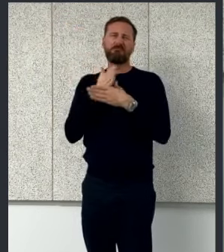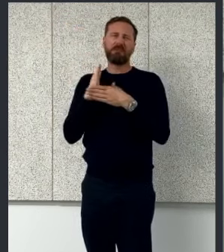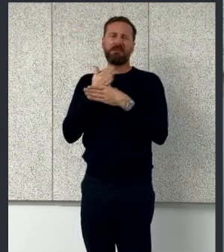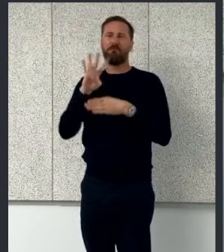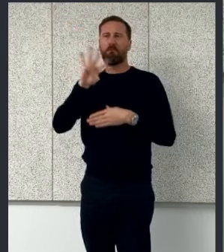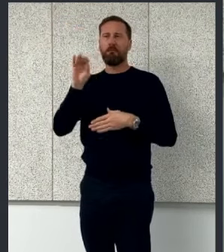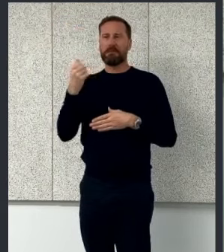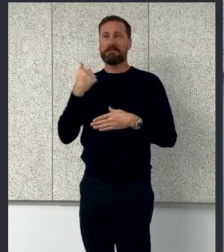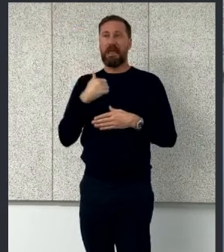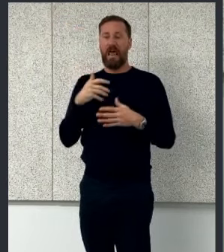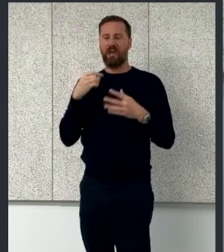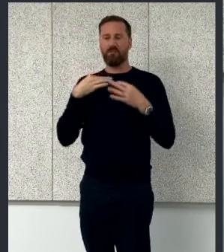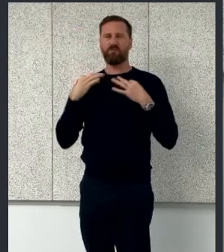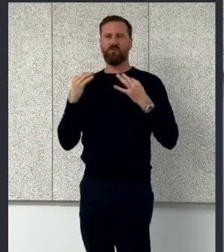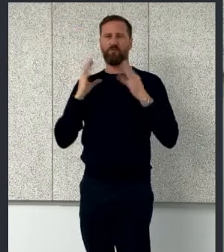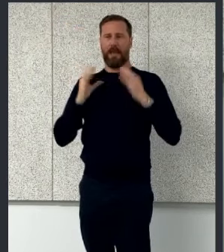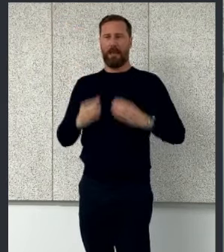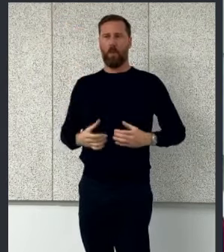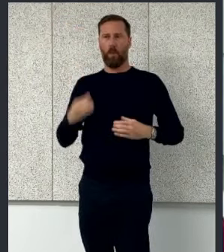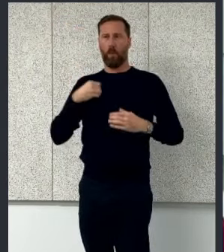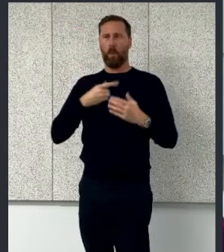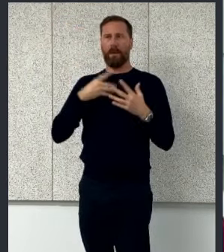geometric black and white and green sheets.